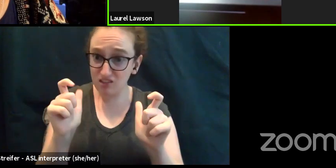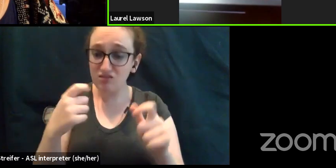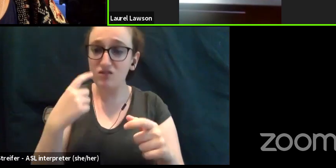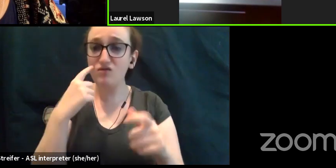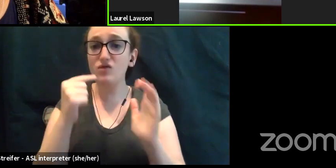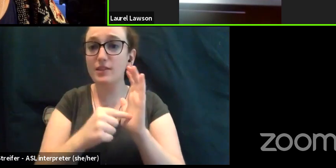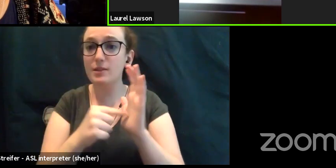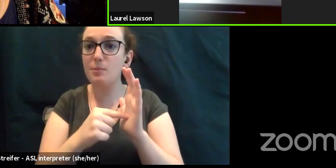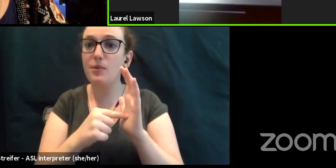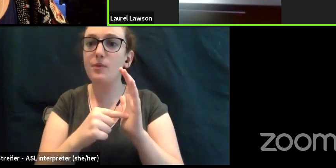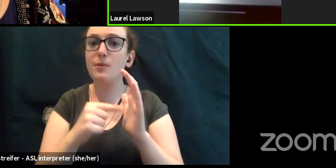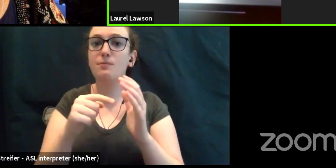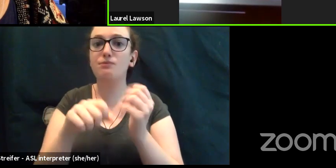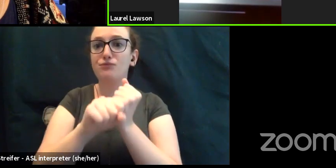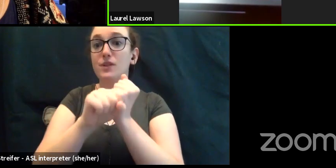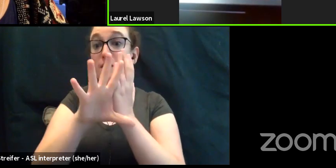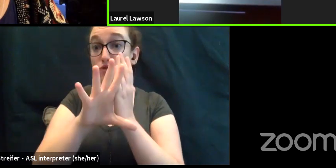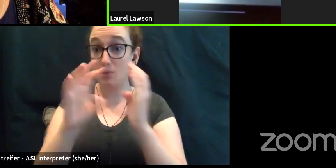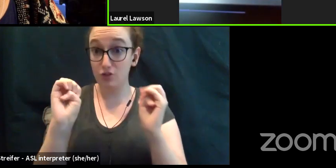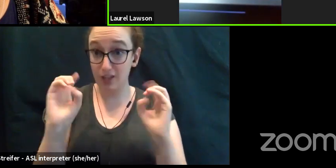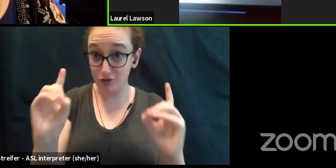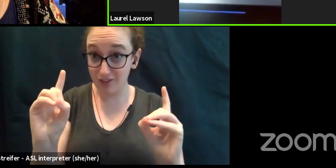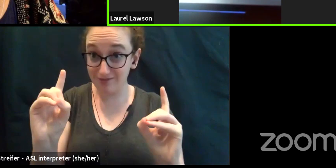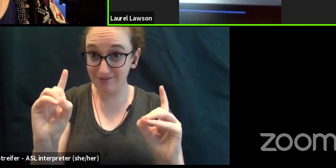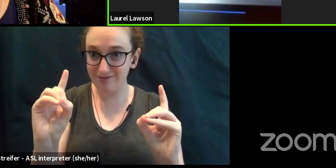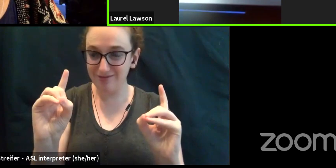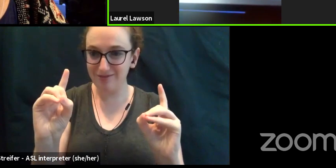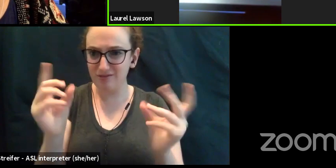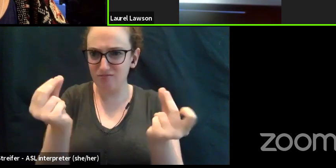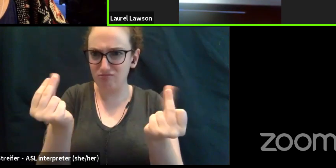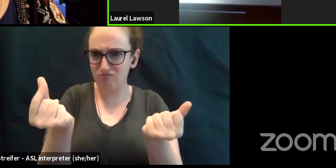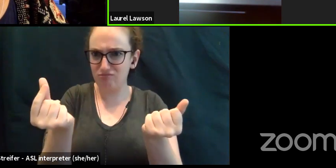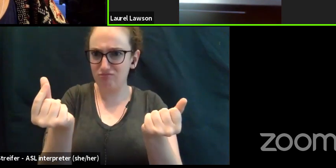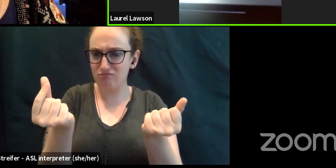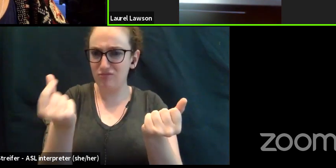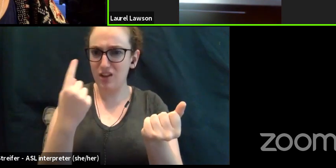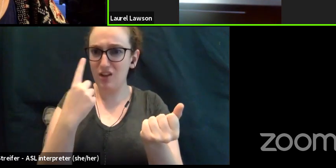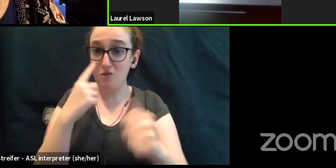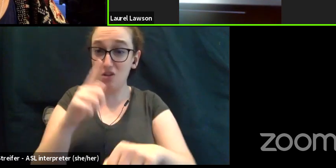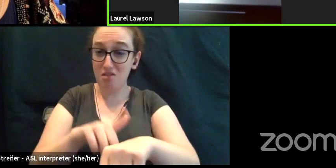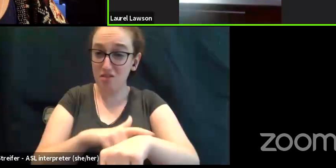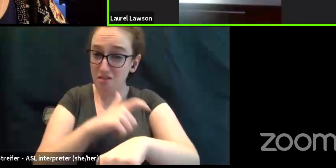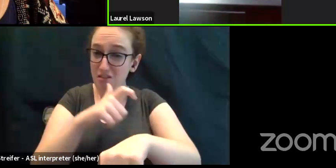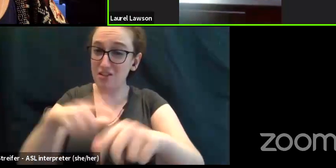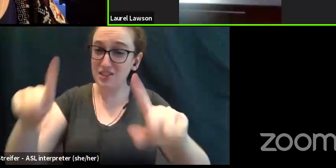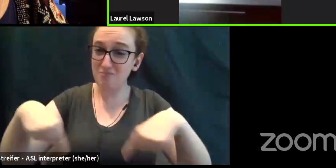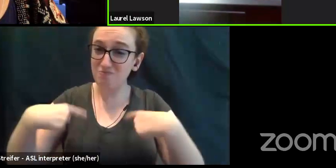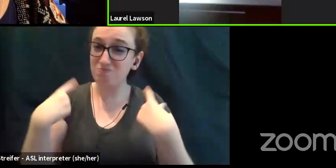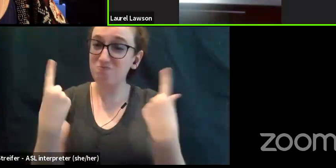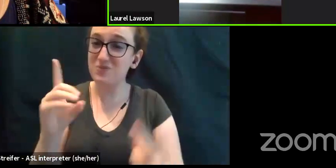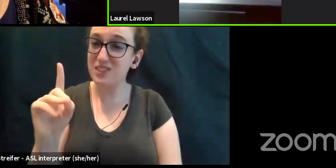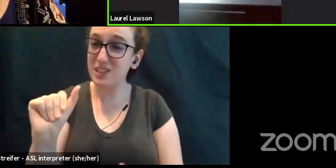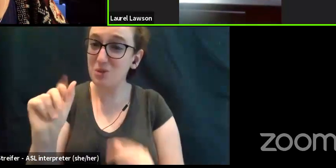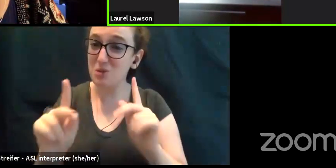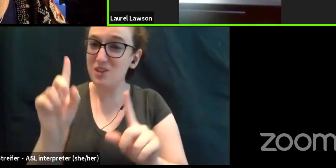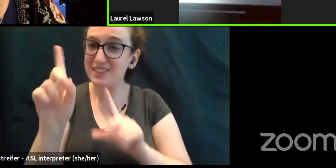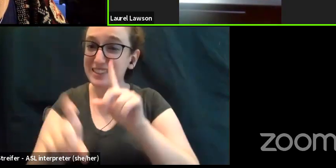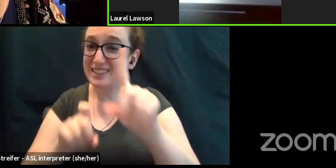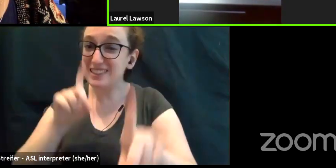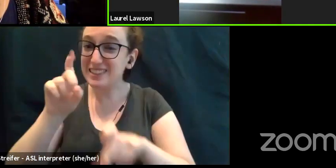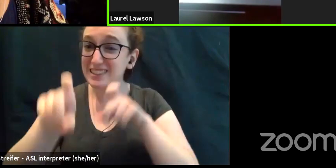to education is a huge example. Disabled people have been asking for that for a long time.